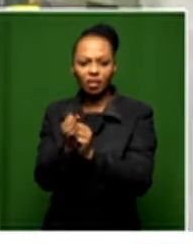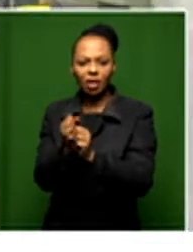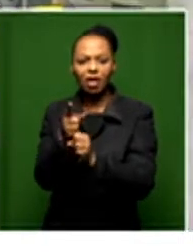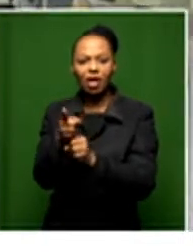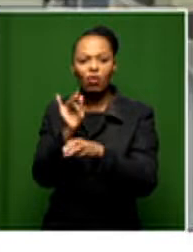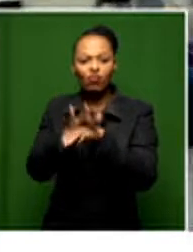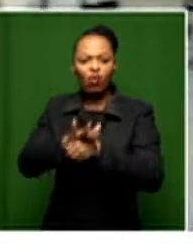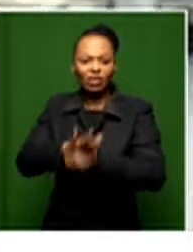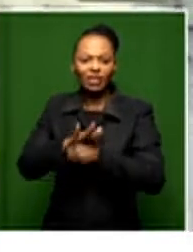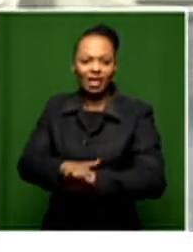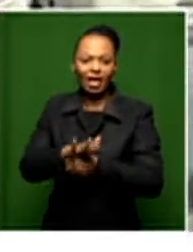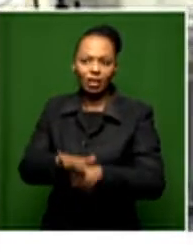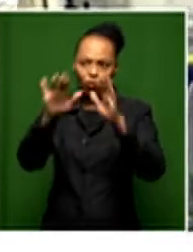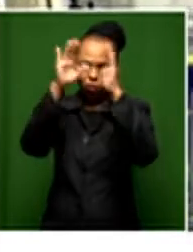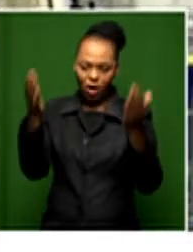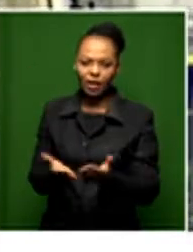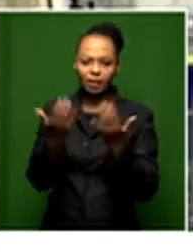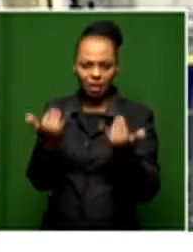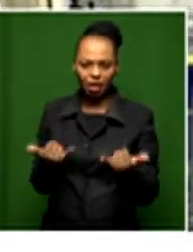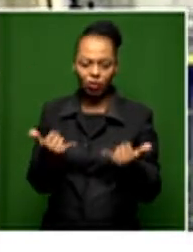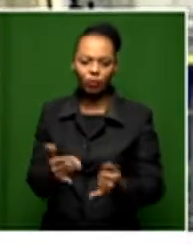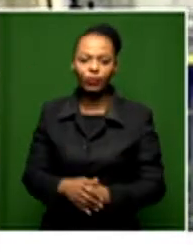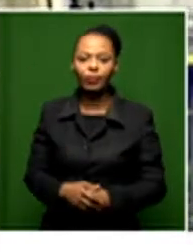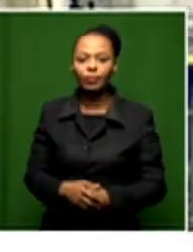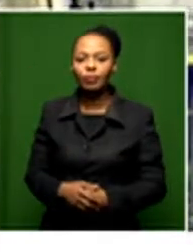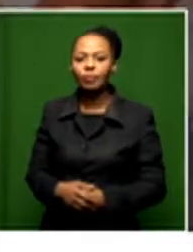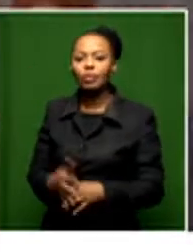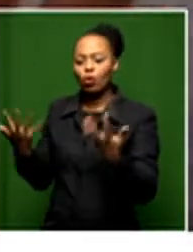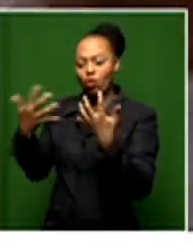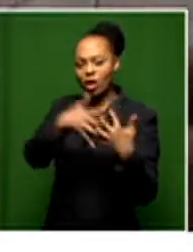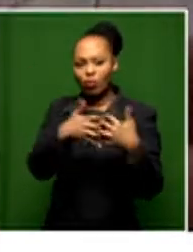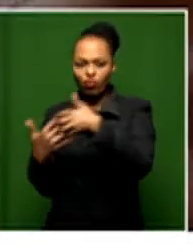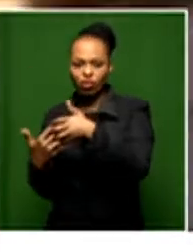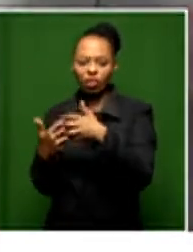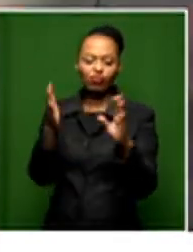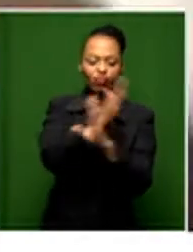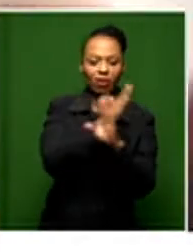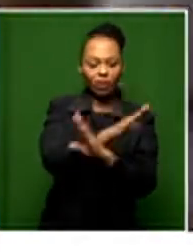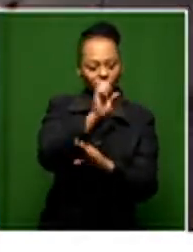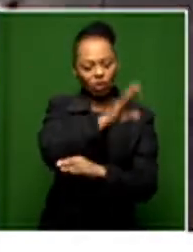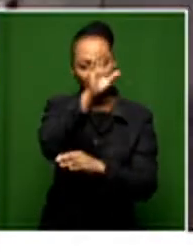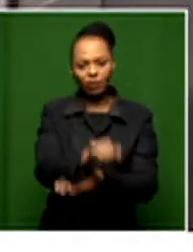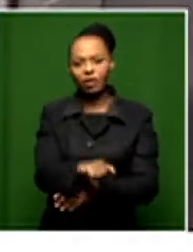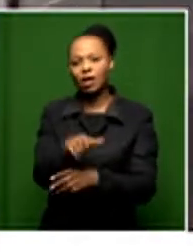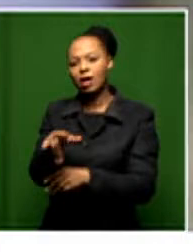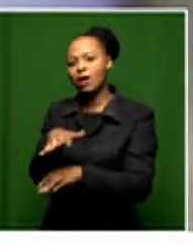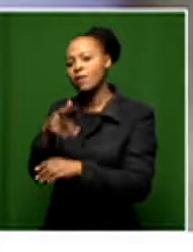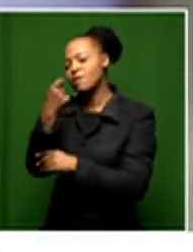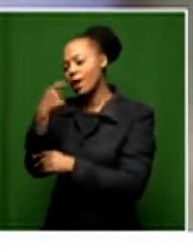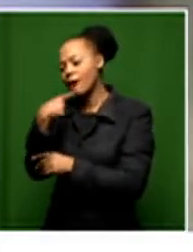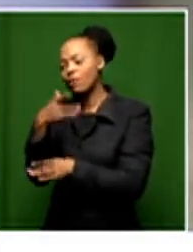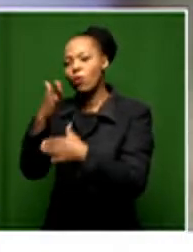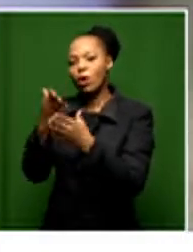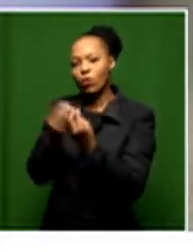world. There is evidence of collaboration within the private sector already. South Africa's Aspen Pharmacare is working with